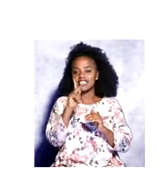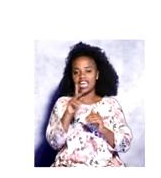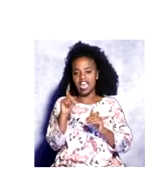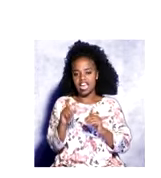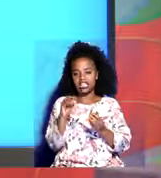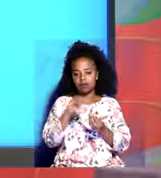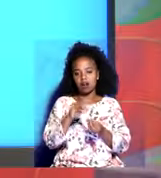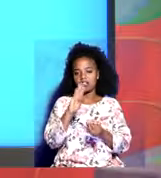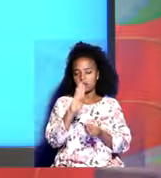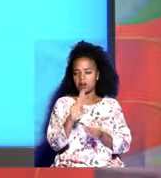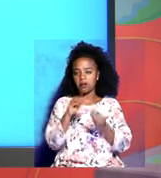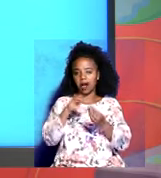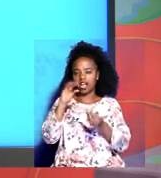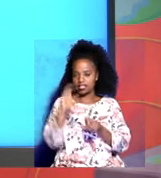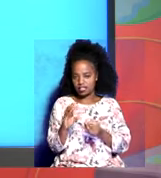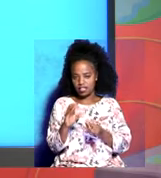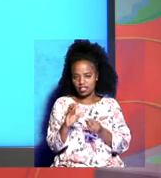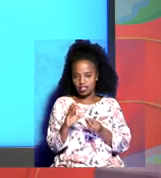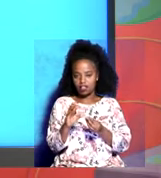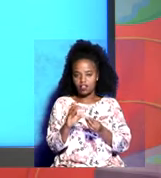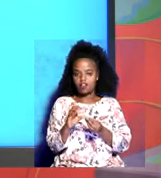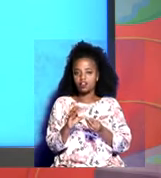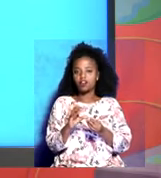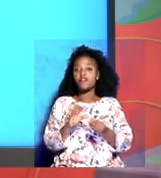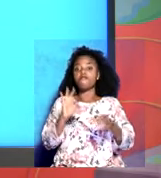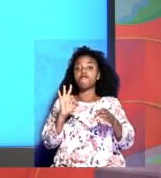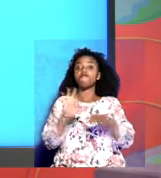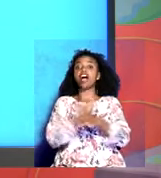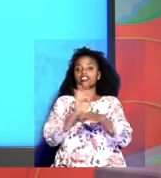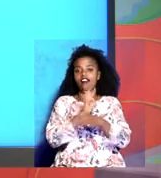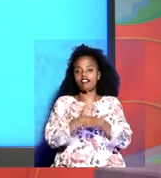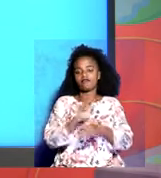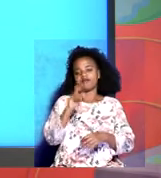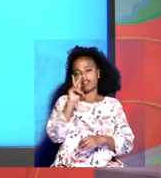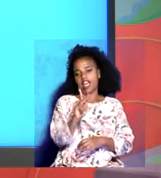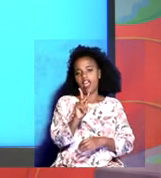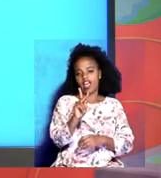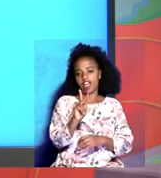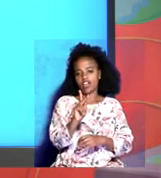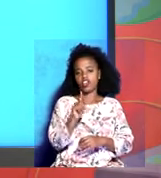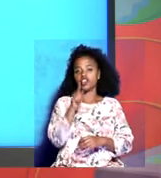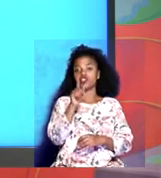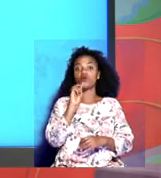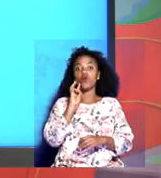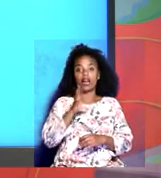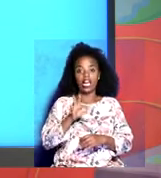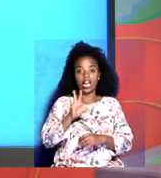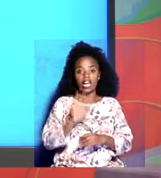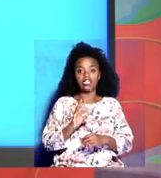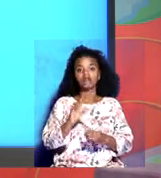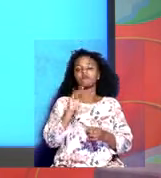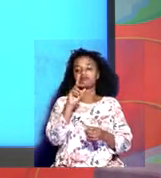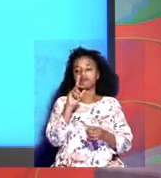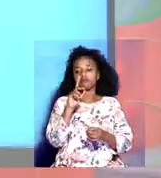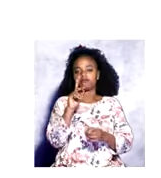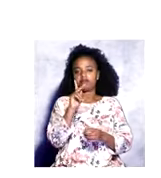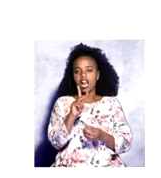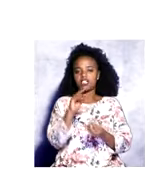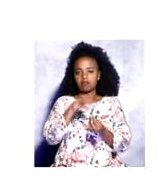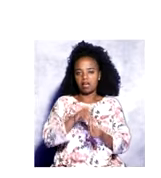in this form. A sine, factor k here. When you factor k, you will have x plus b over k plus